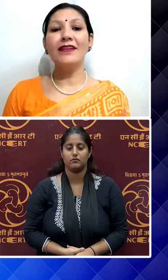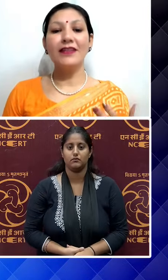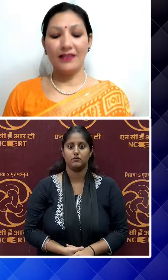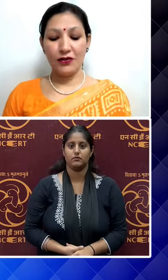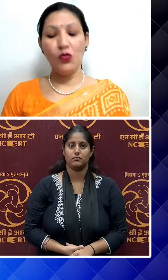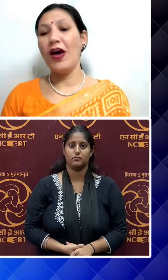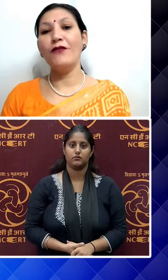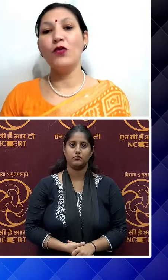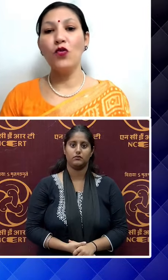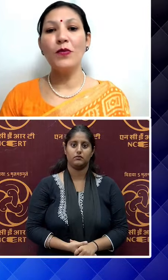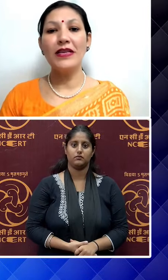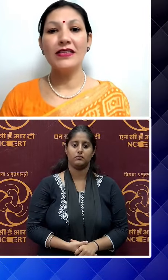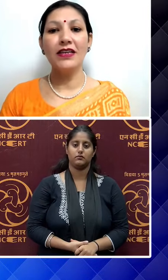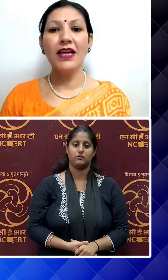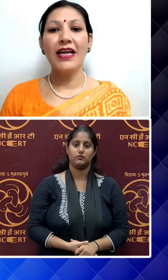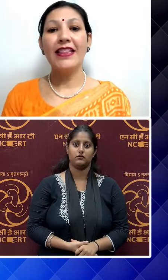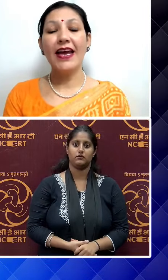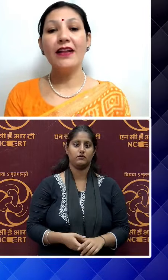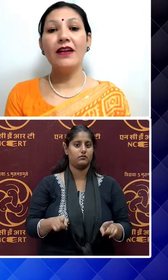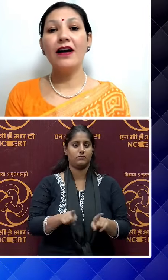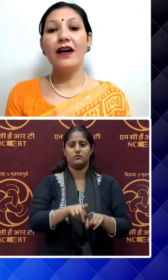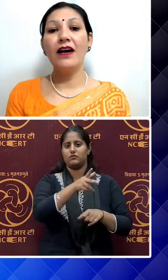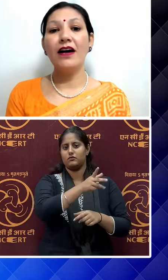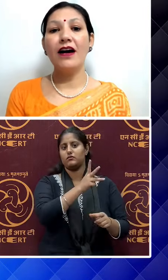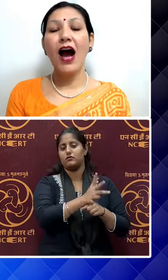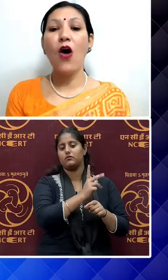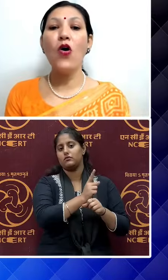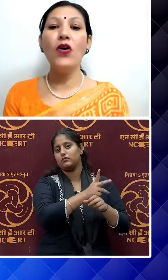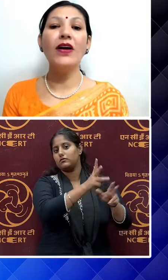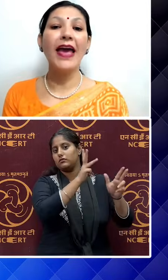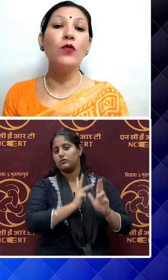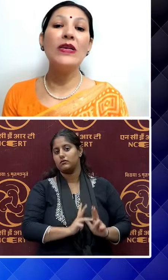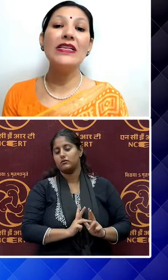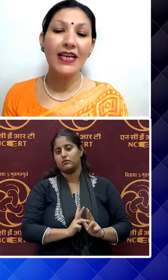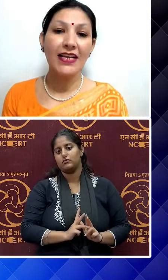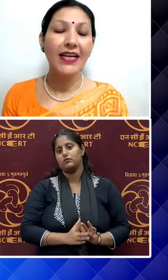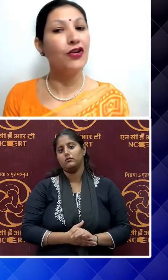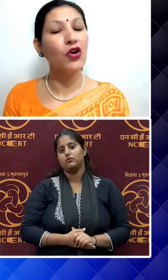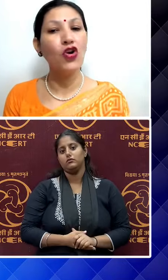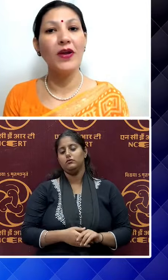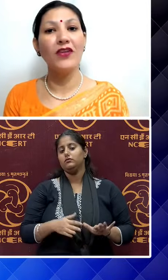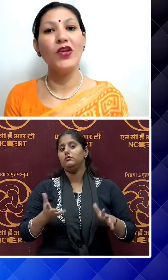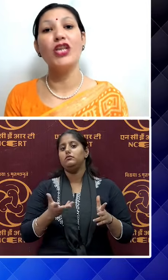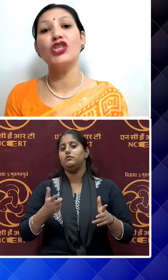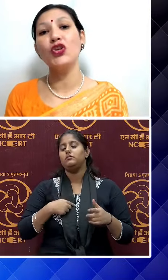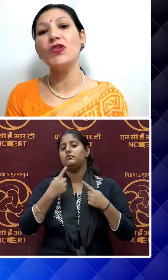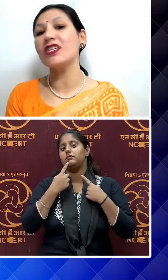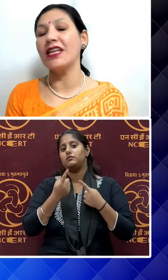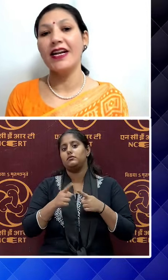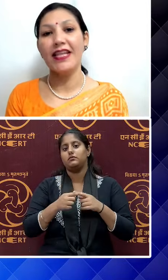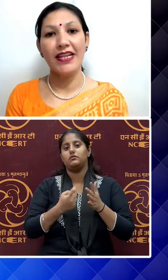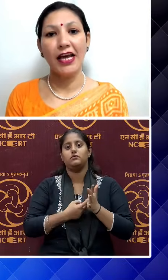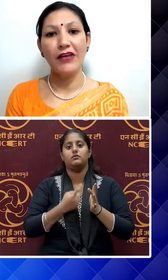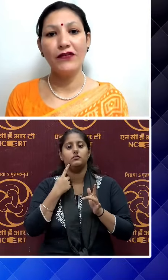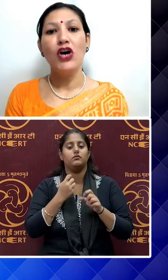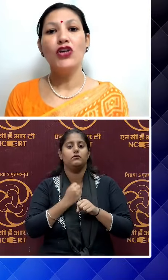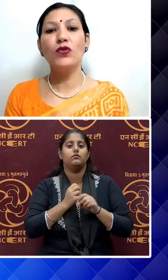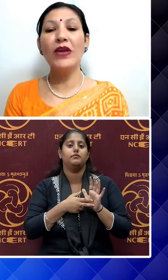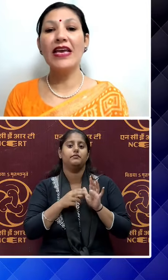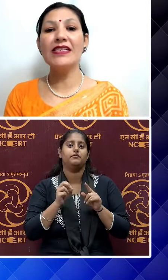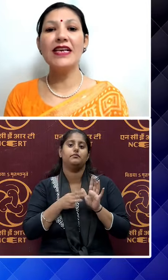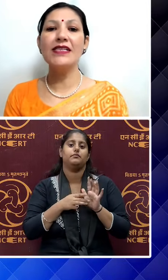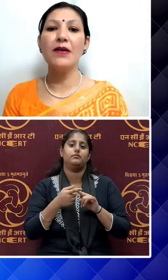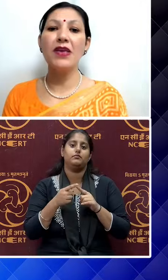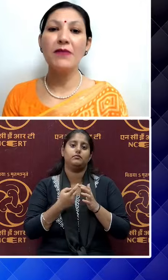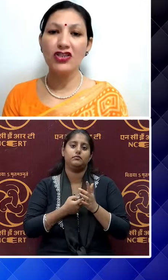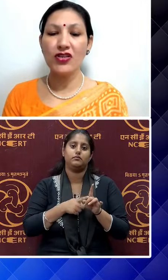As you have told me, sir, that how can we say that trigonometry is used in our daily life? So we